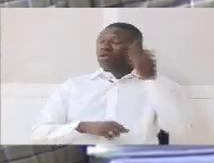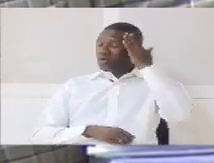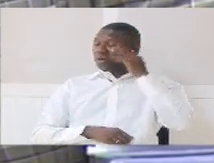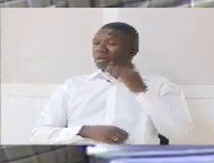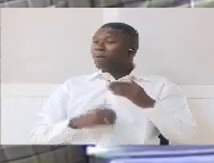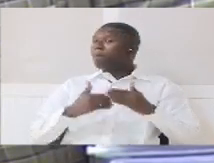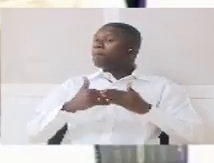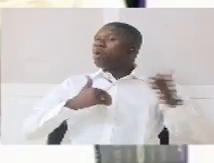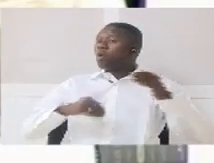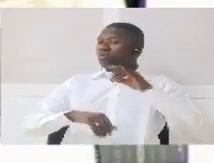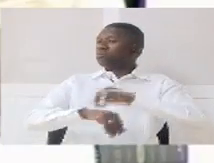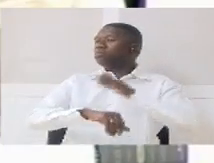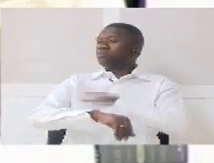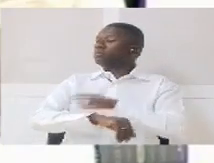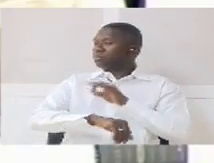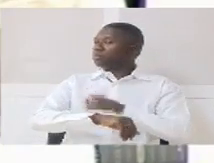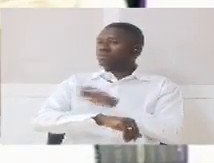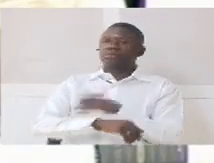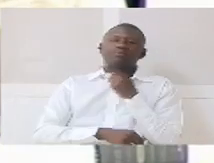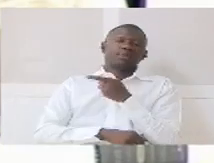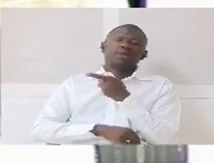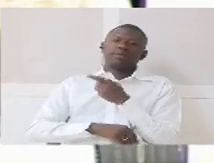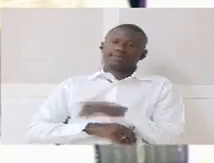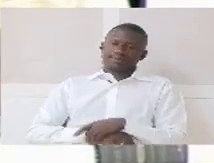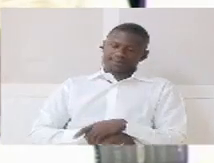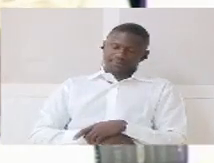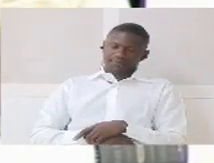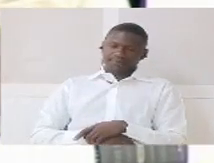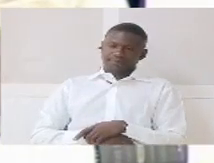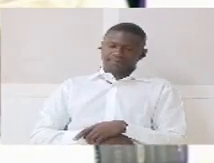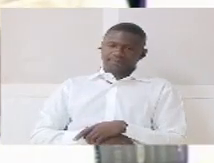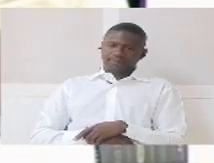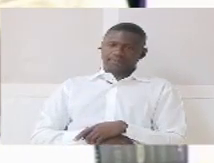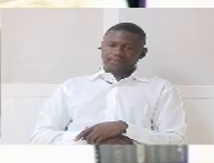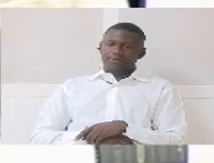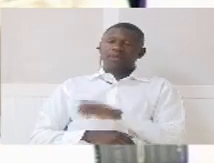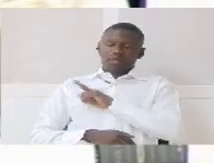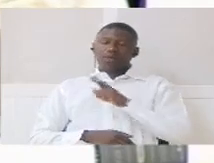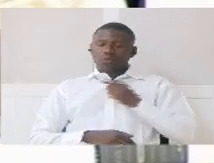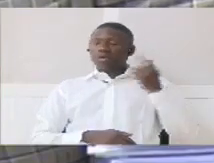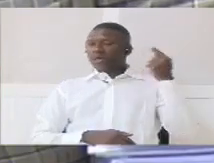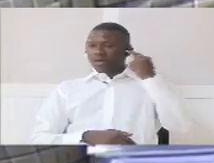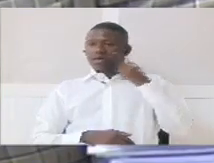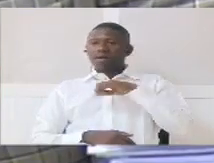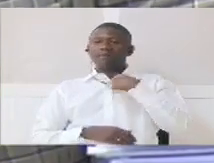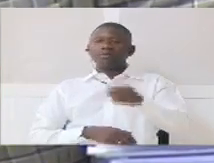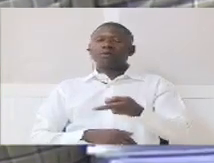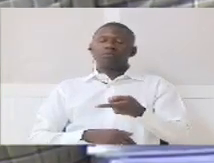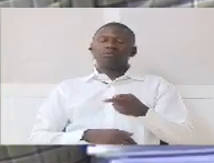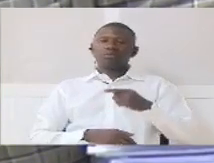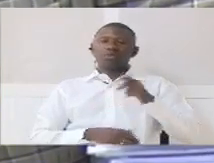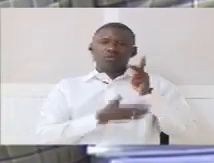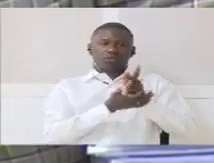mosquitoes. And we have heard from witnesses who have